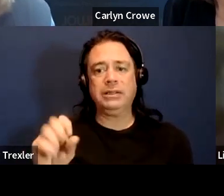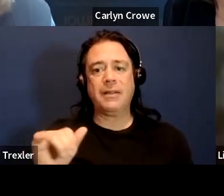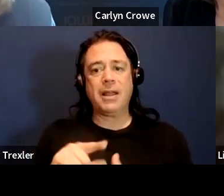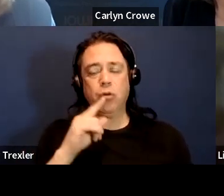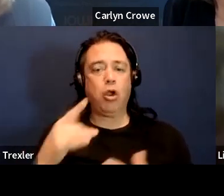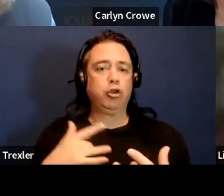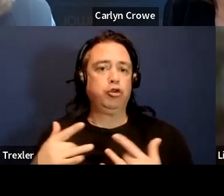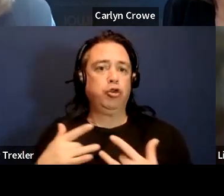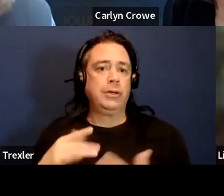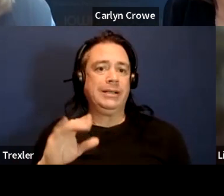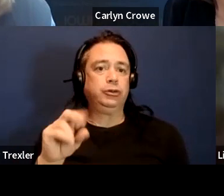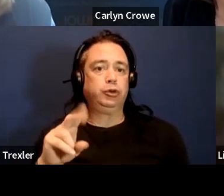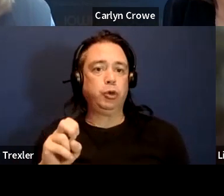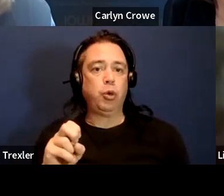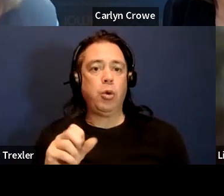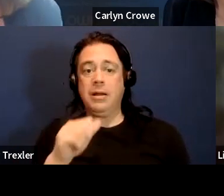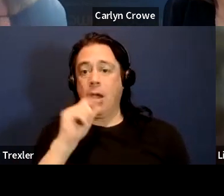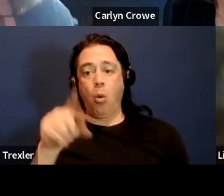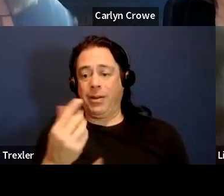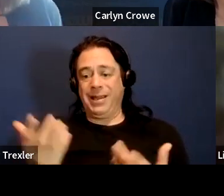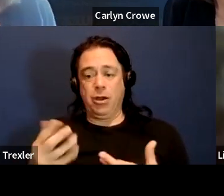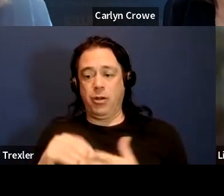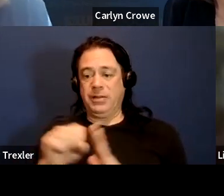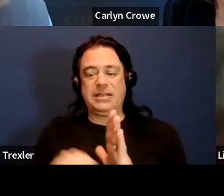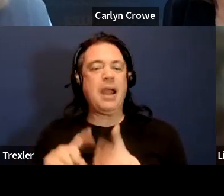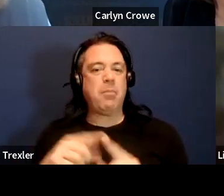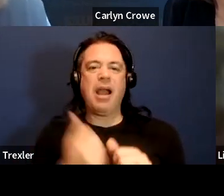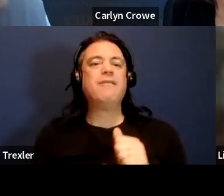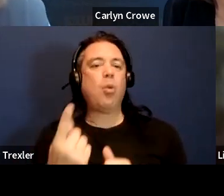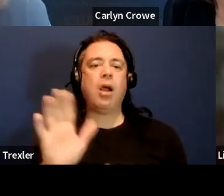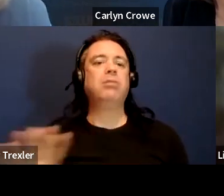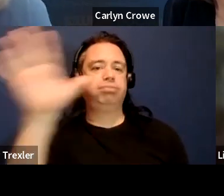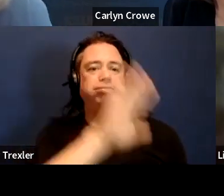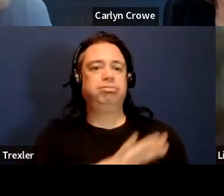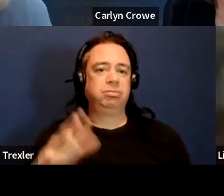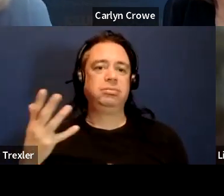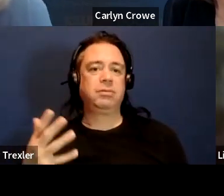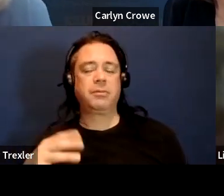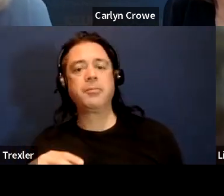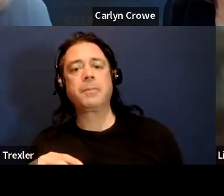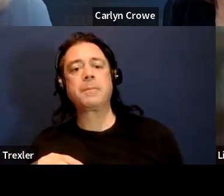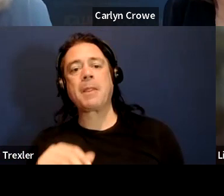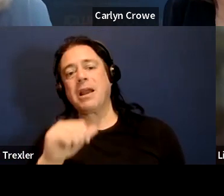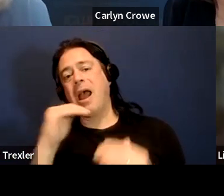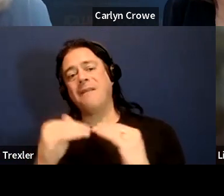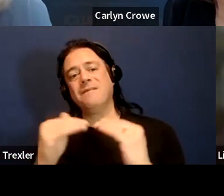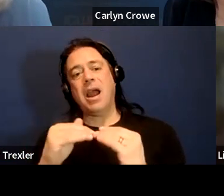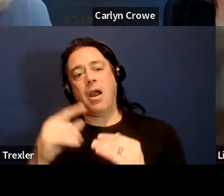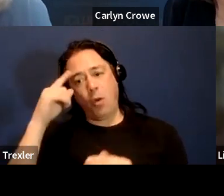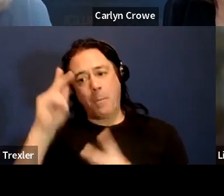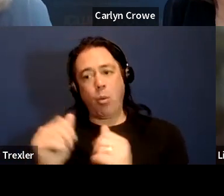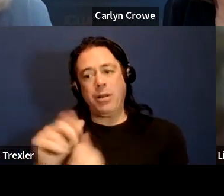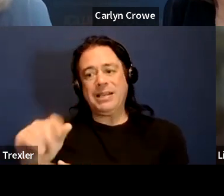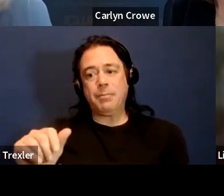concerning issue, not just here in the state, but everywhere. And it's not fair to people with disabilities that